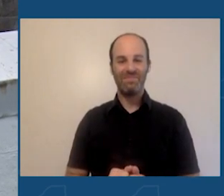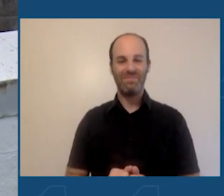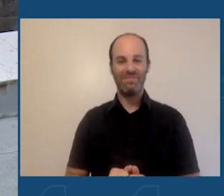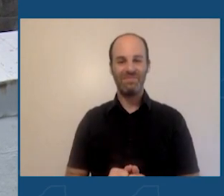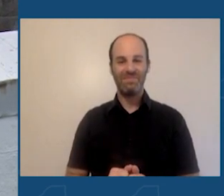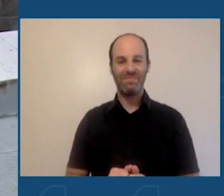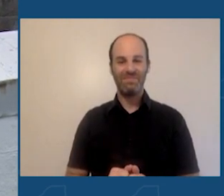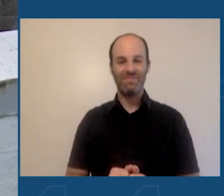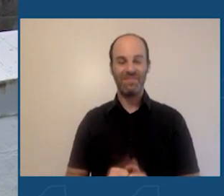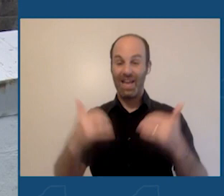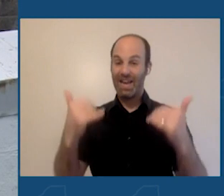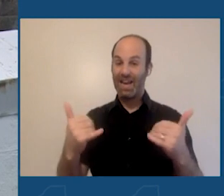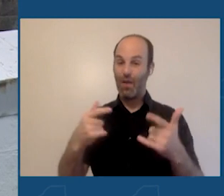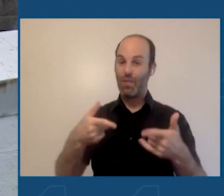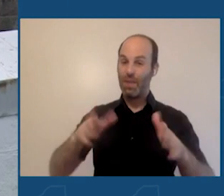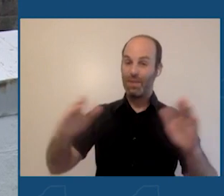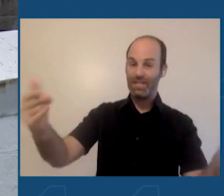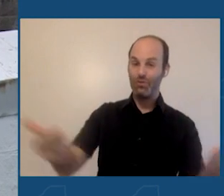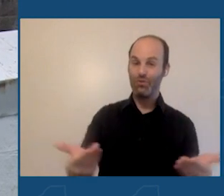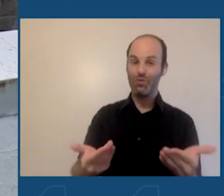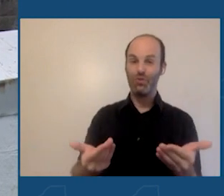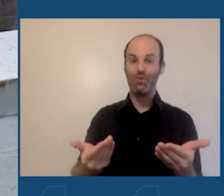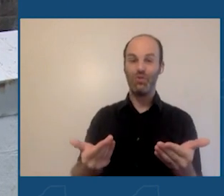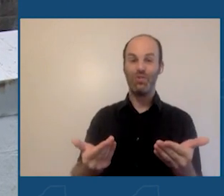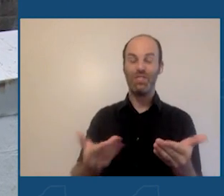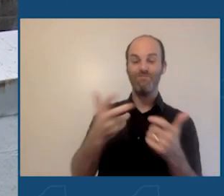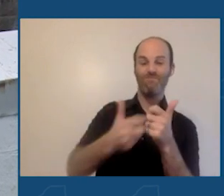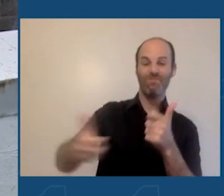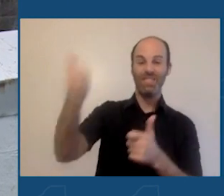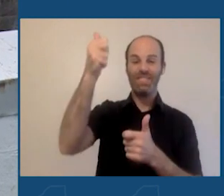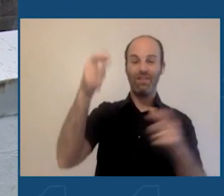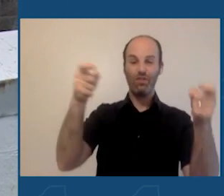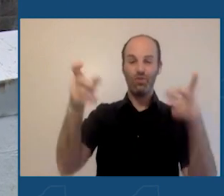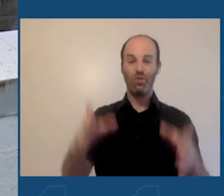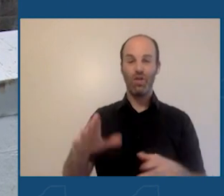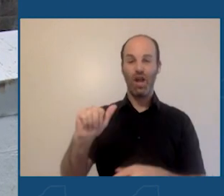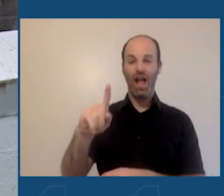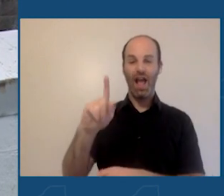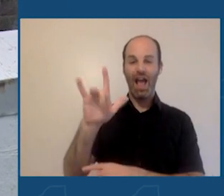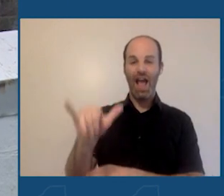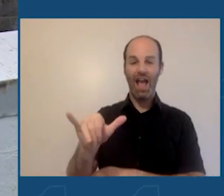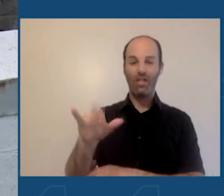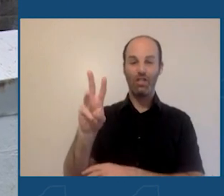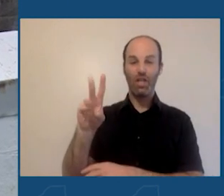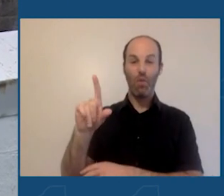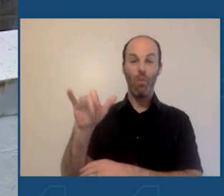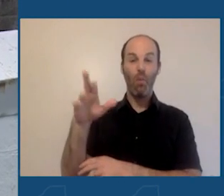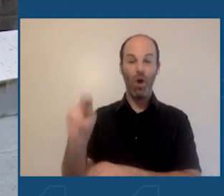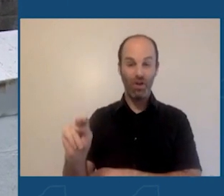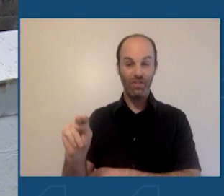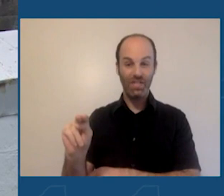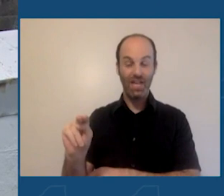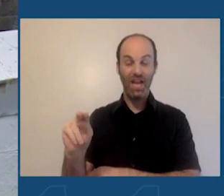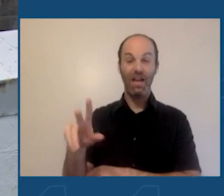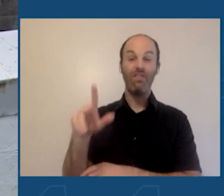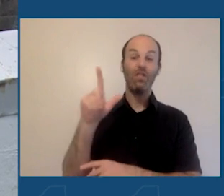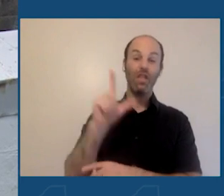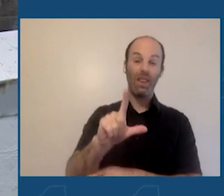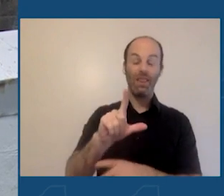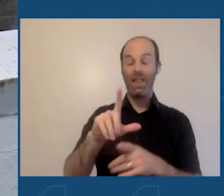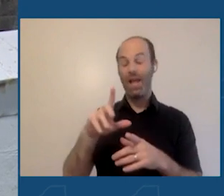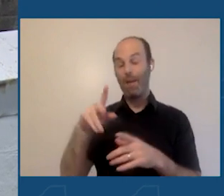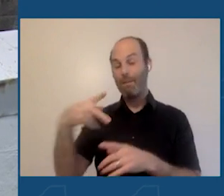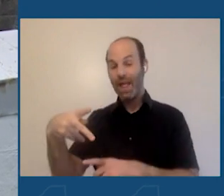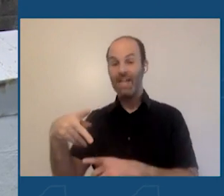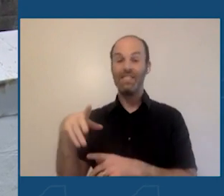And now let me introduce to you Executive Director Ashley Walden of the Lake Placid 2023 Olympic Game,